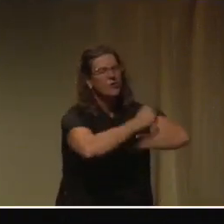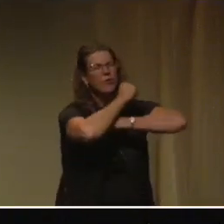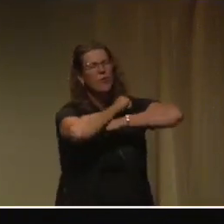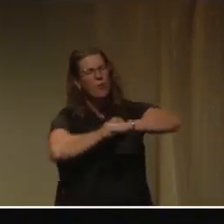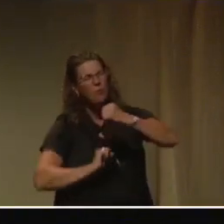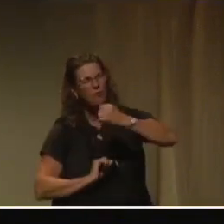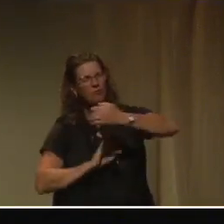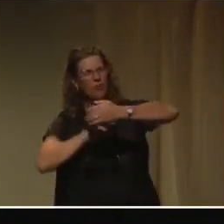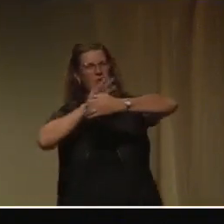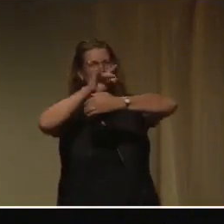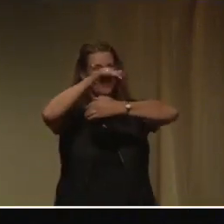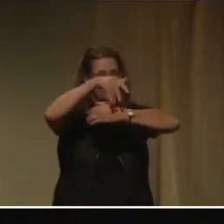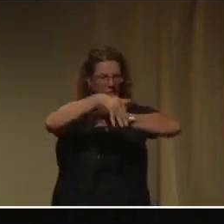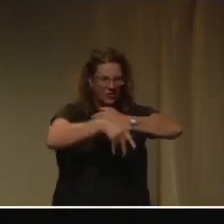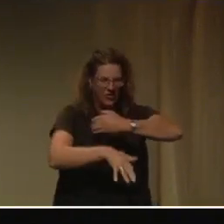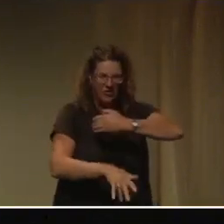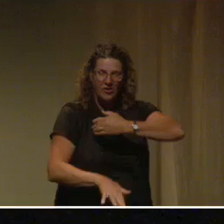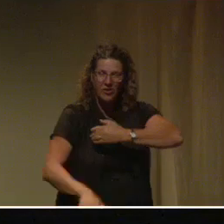run over.